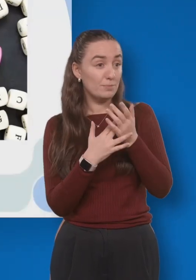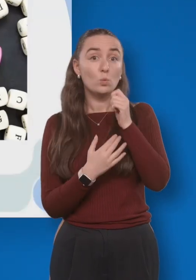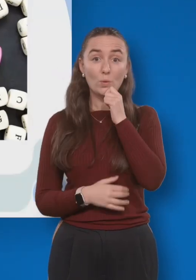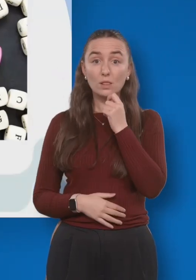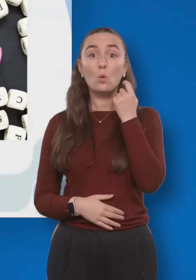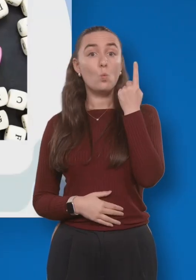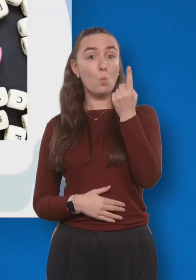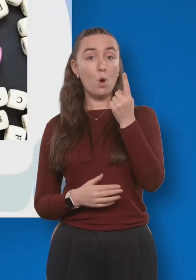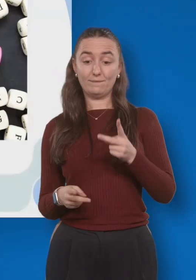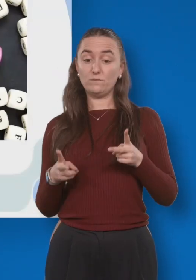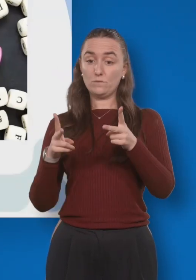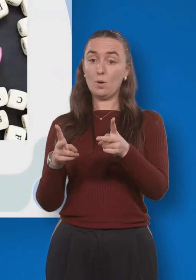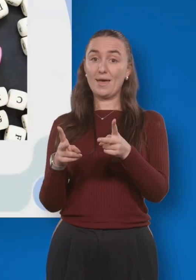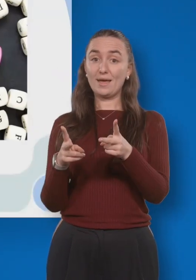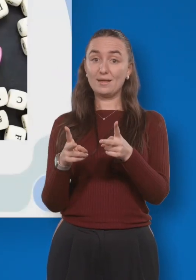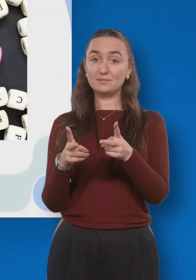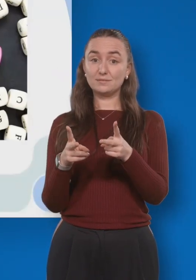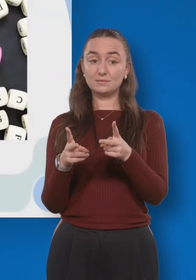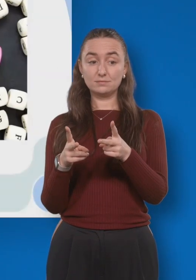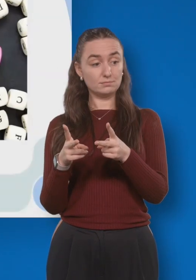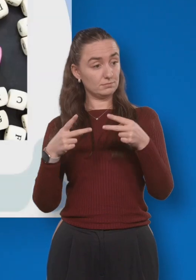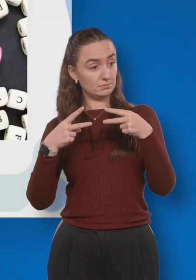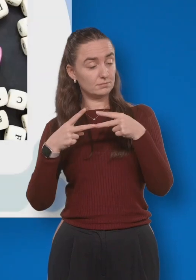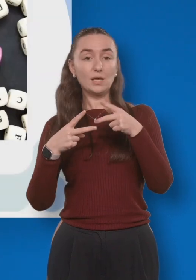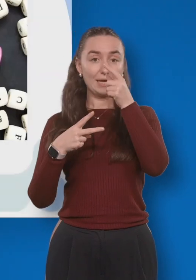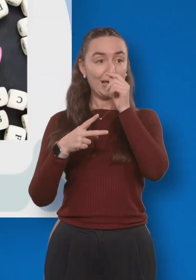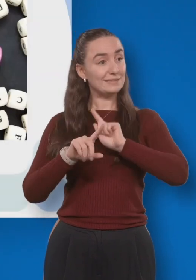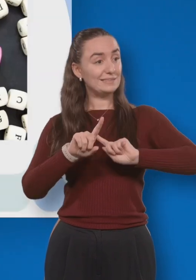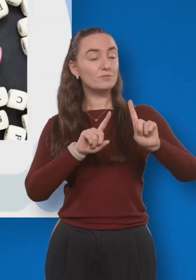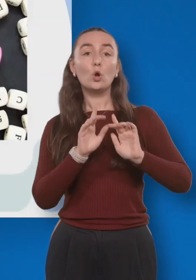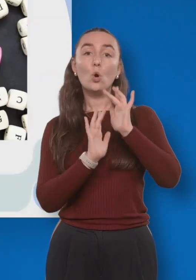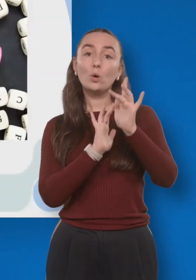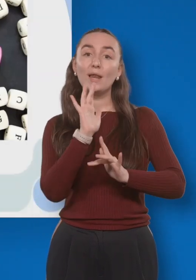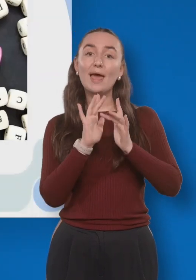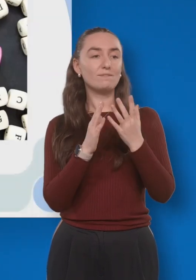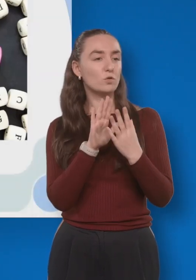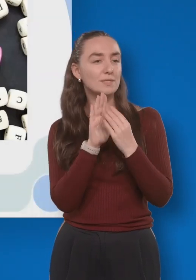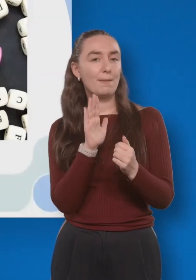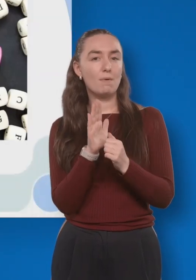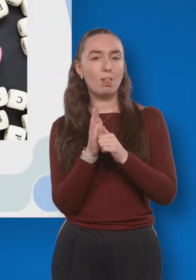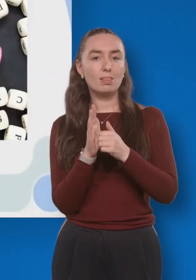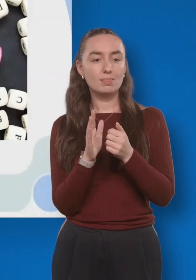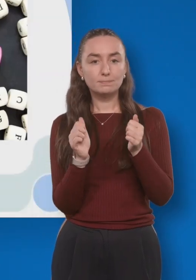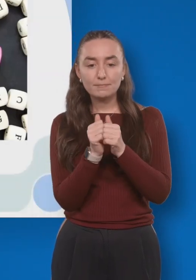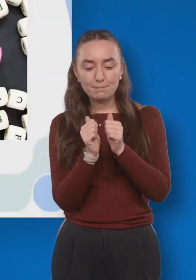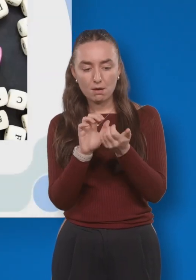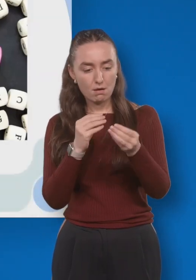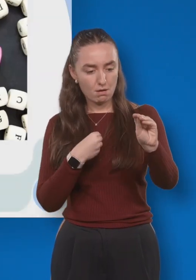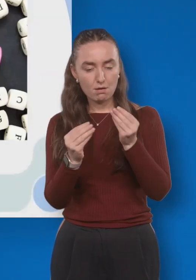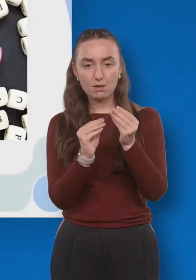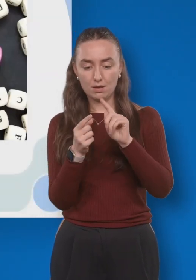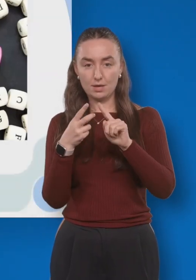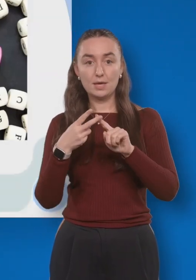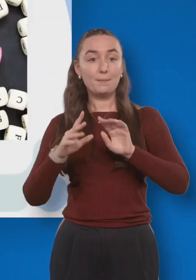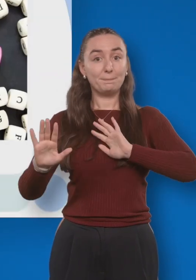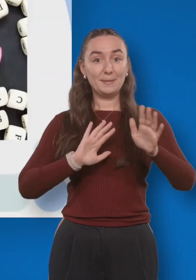in one format? There are different formats you can make it available in, online and in hard copy. You can make it available in BSL. You can